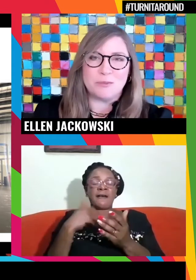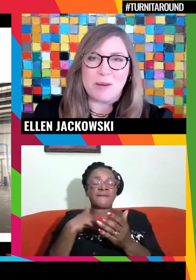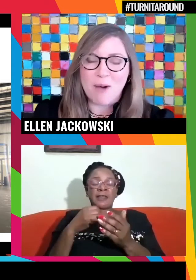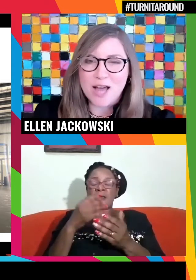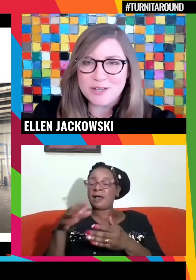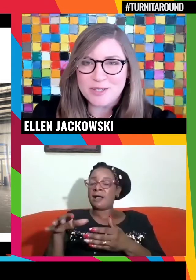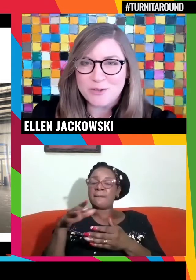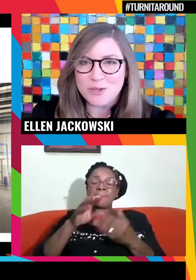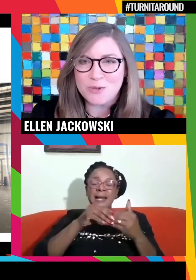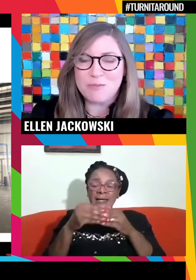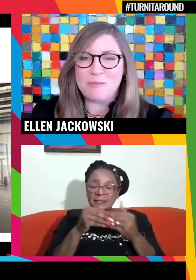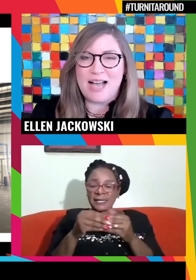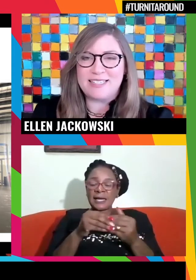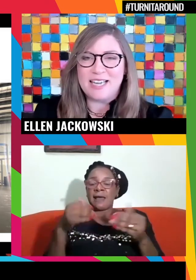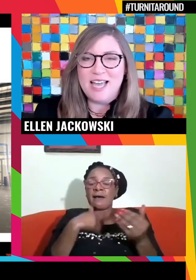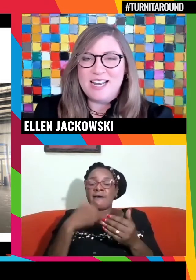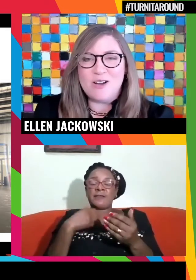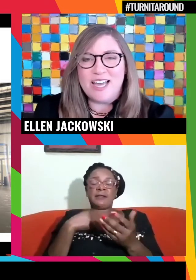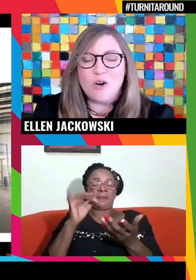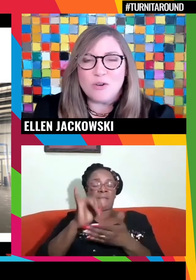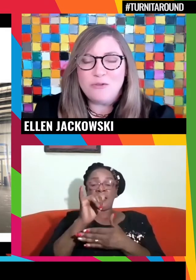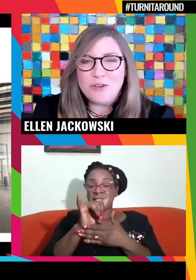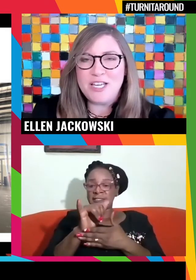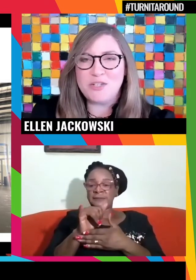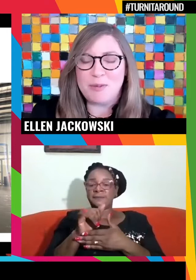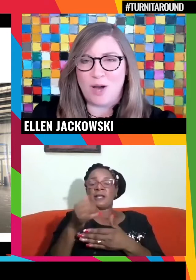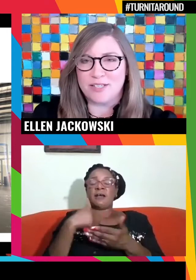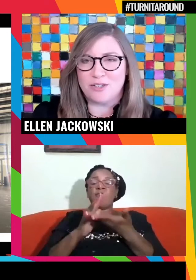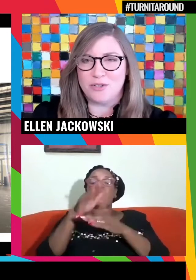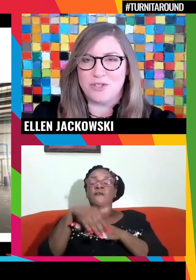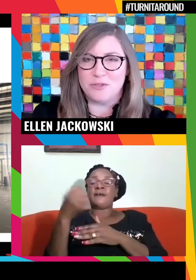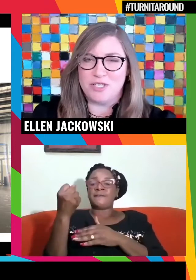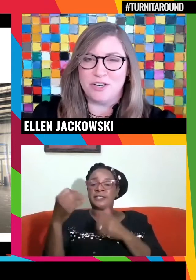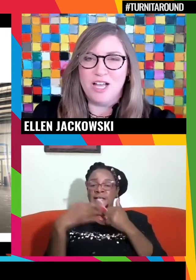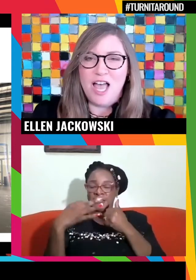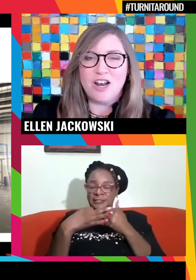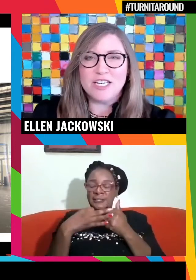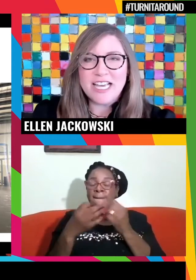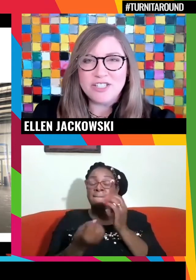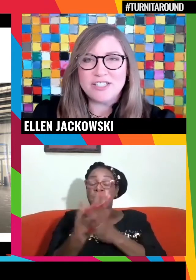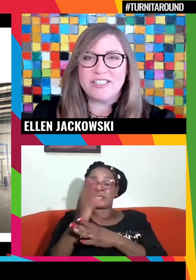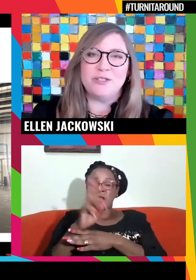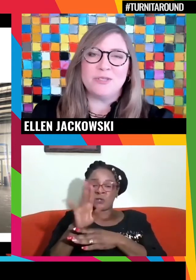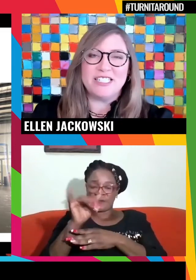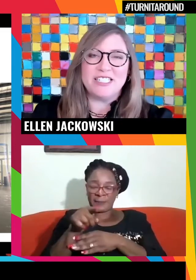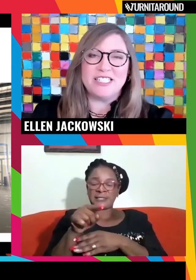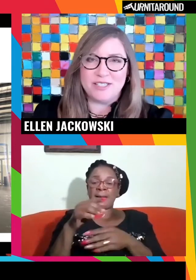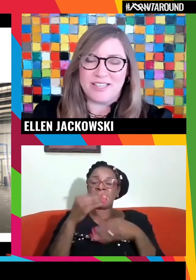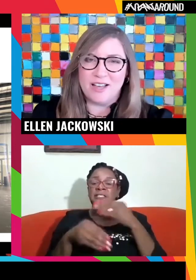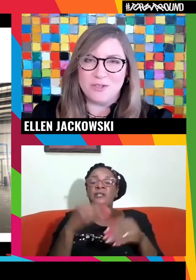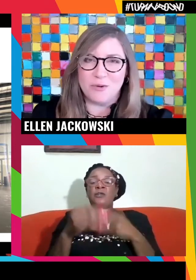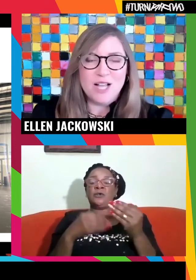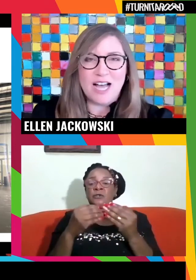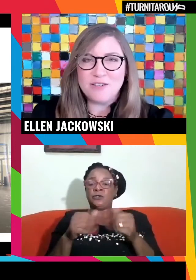world's first display monitor that uses ocean-bound plastic. Now, again, over 50 HP products that are using this material. And our intention is to continue